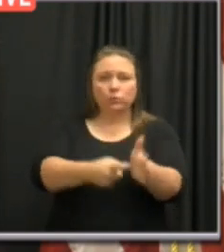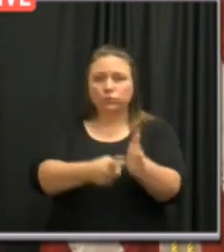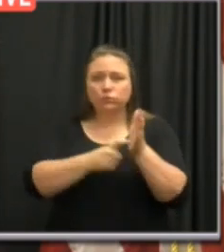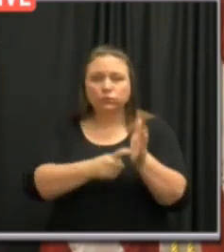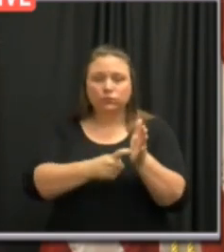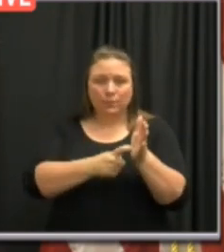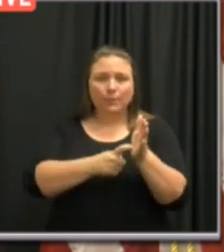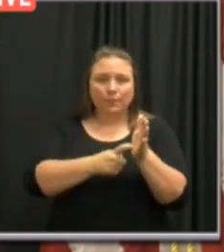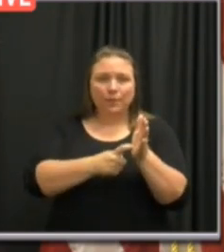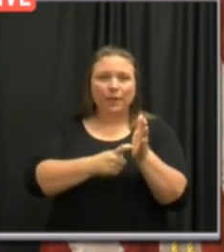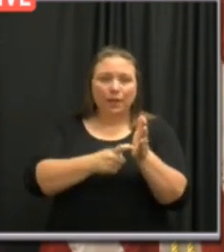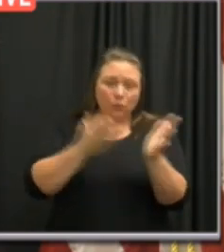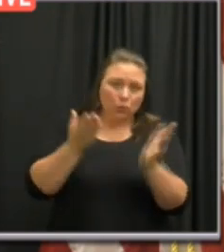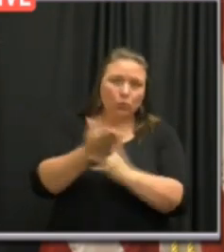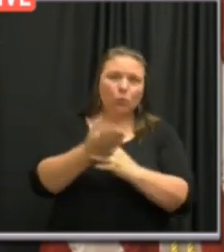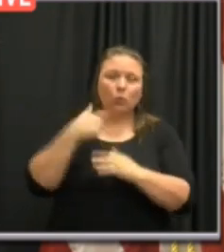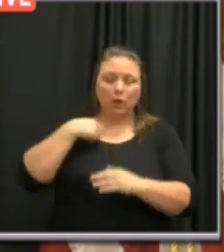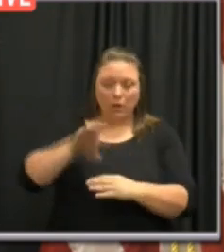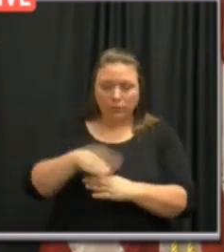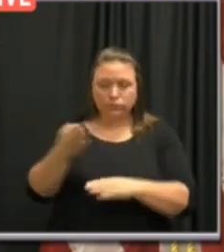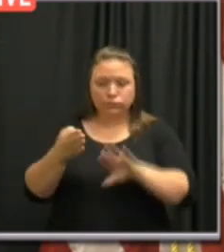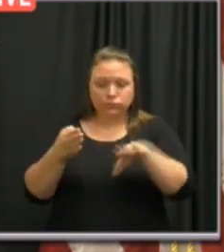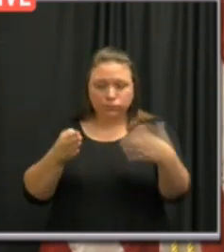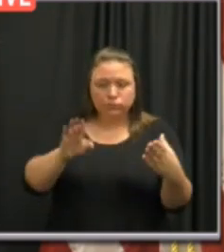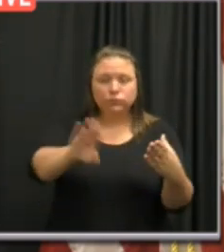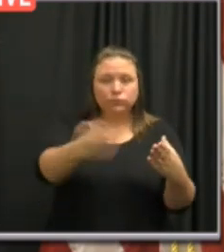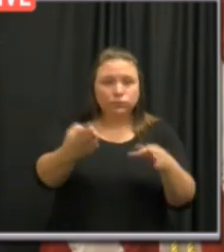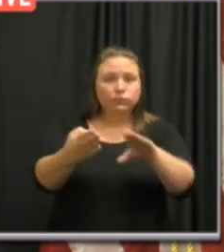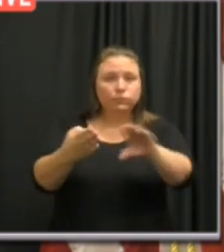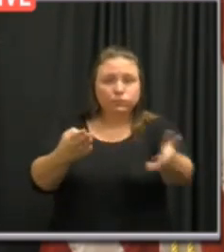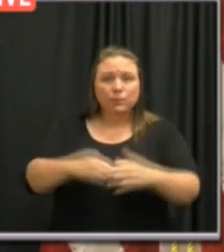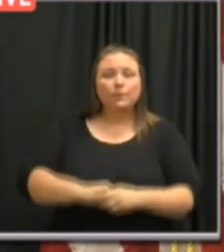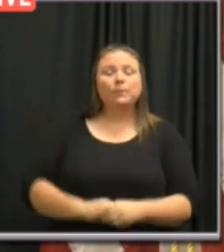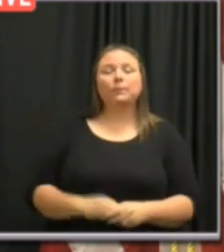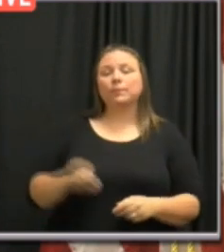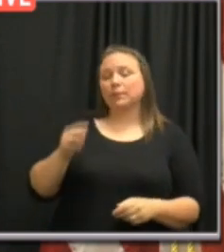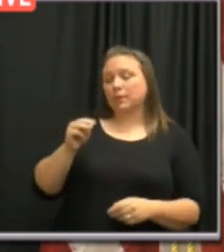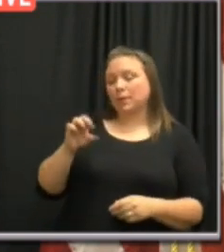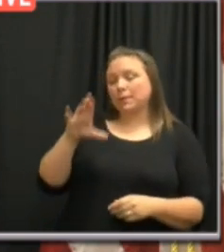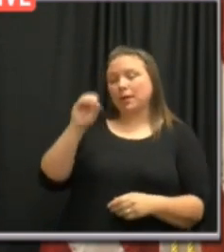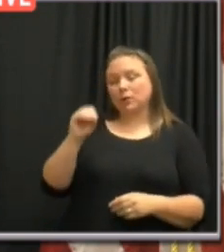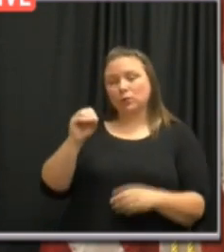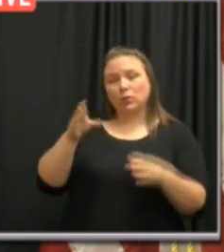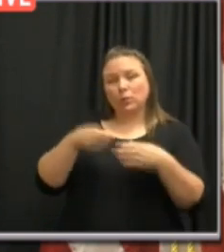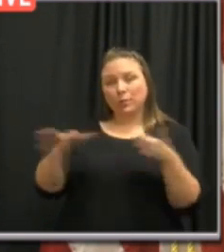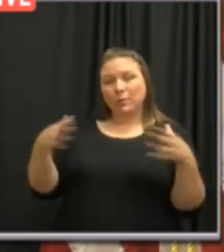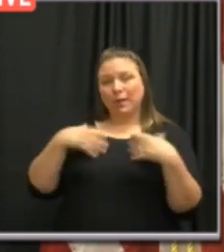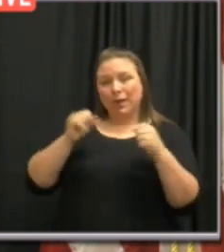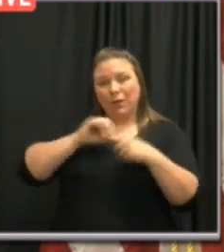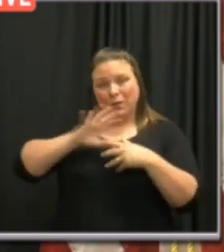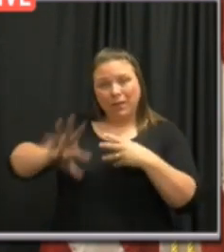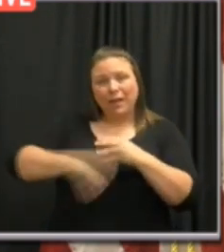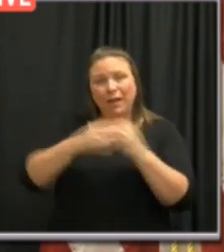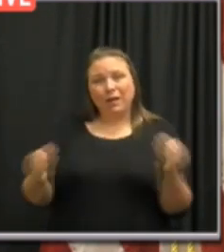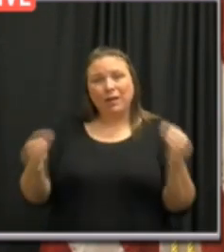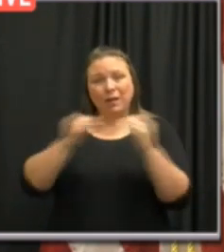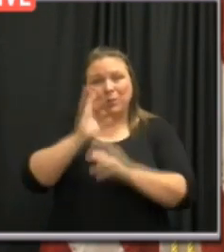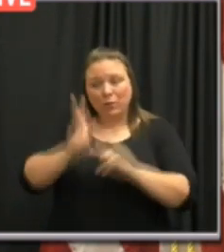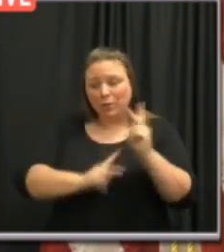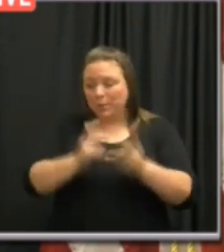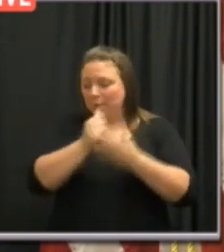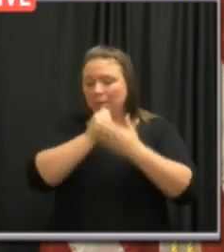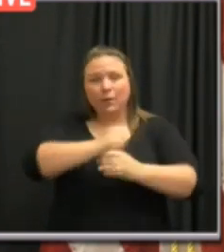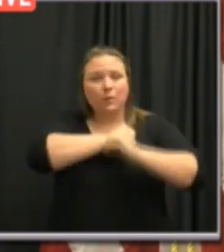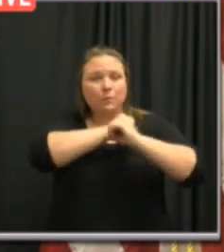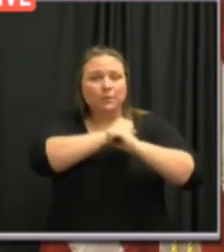required throughout our phased economic reopening. Metro Public Health has tripled its enforcement capacity to protect